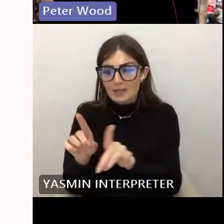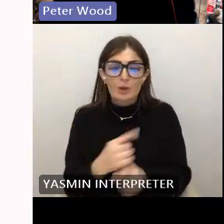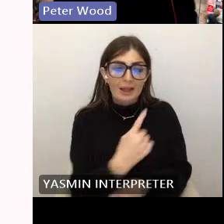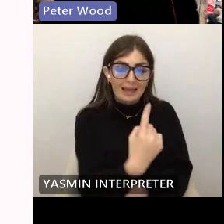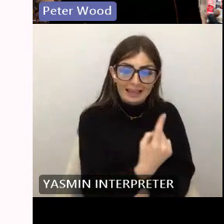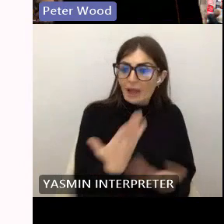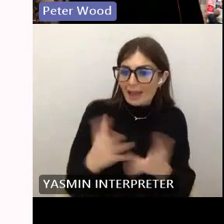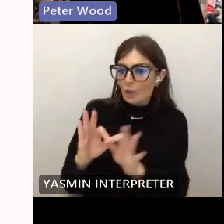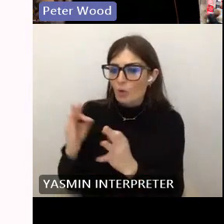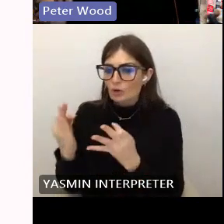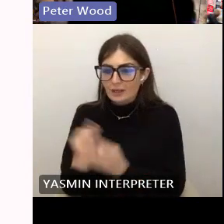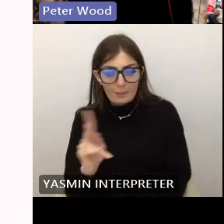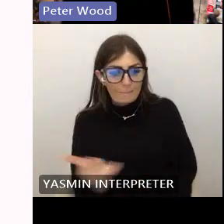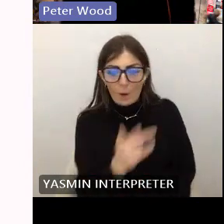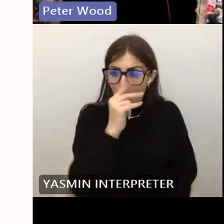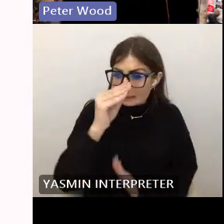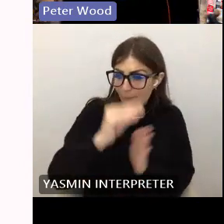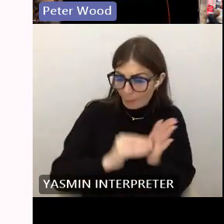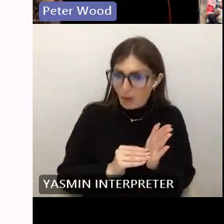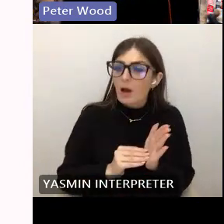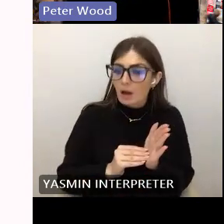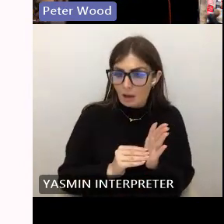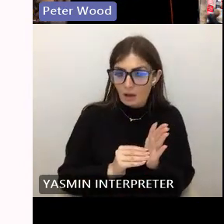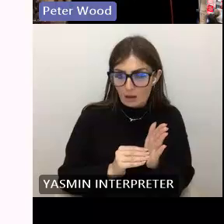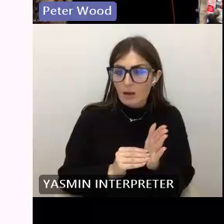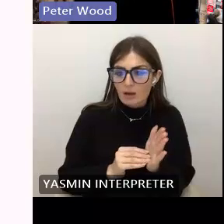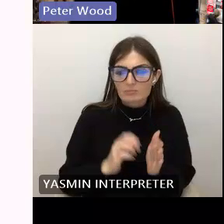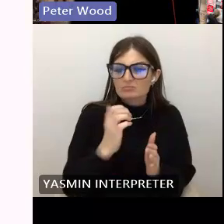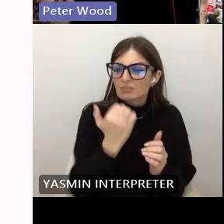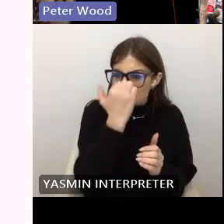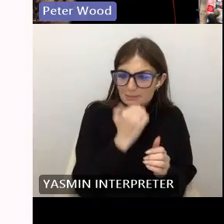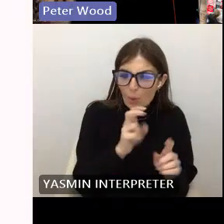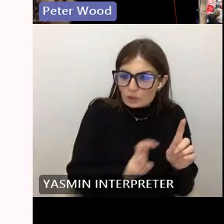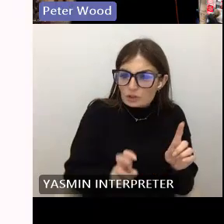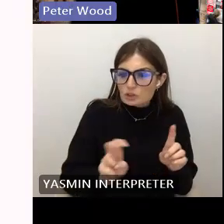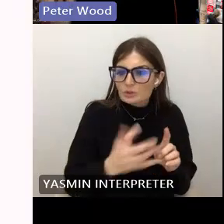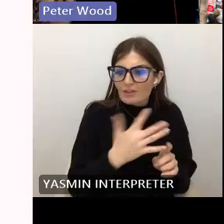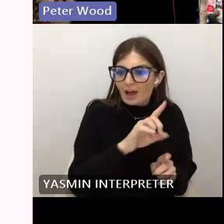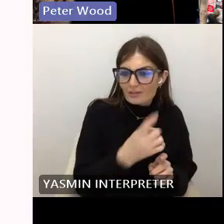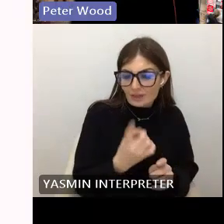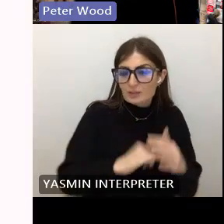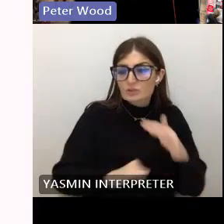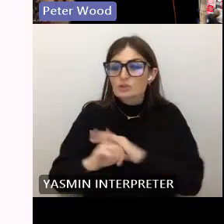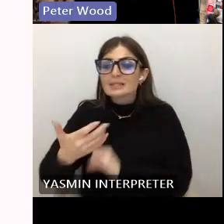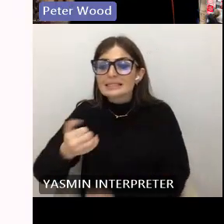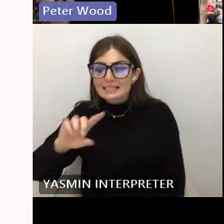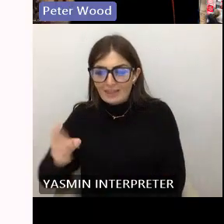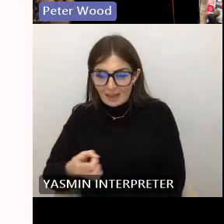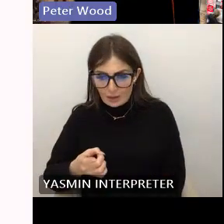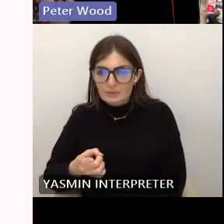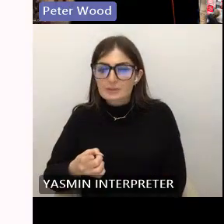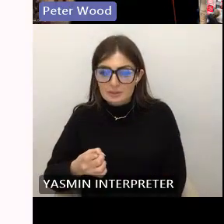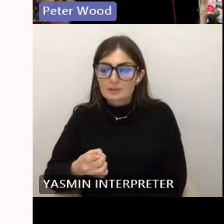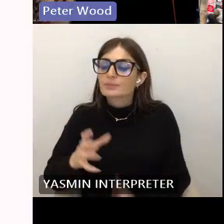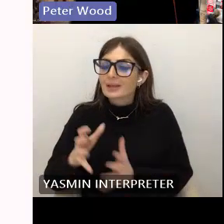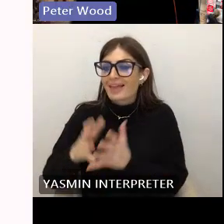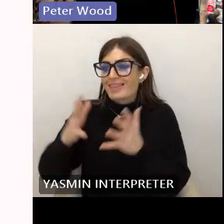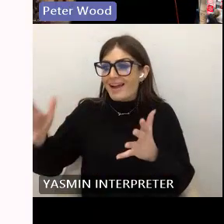and organisations can apply for this grant, and they can apply for small tours from 5,000 to 60,000 and large tours